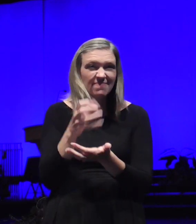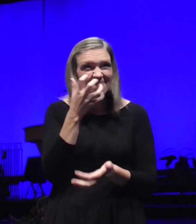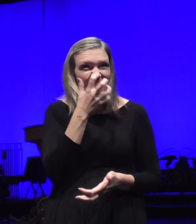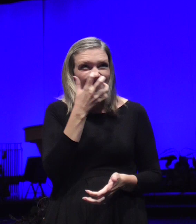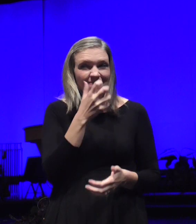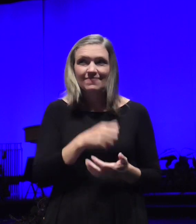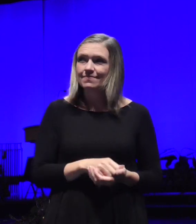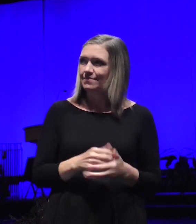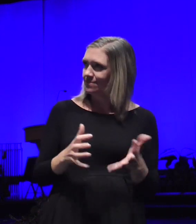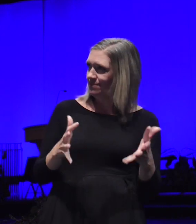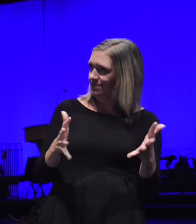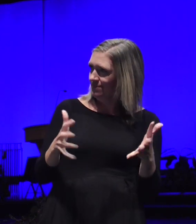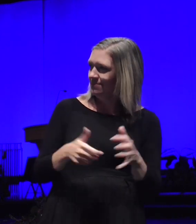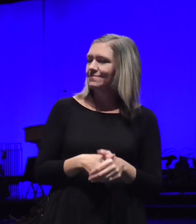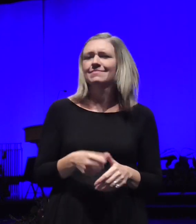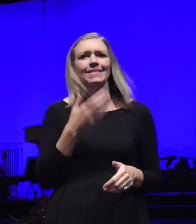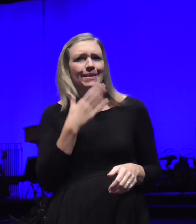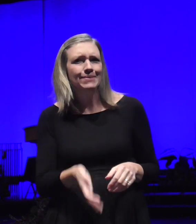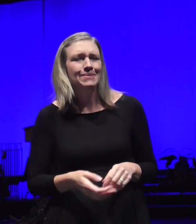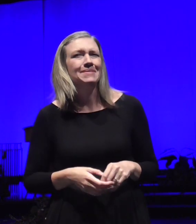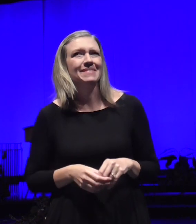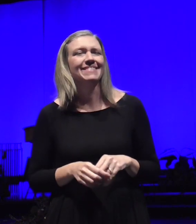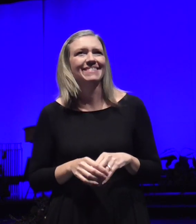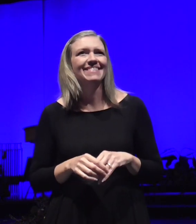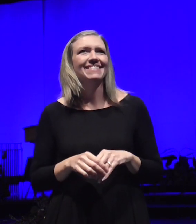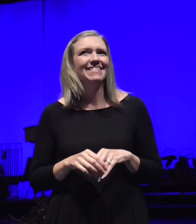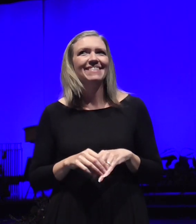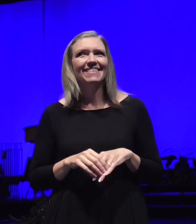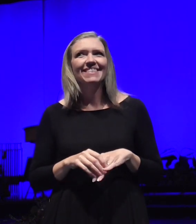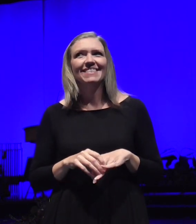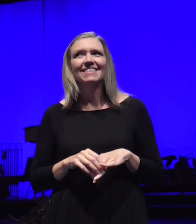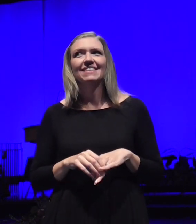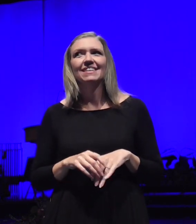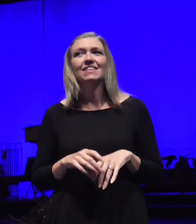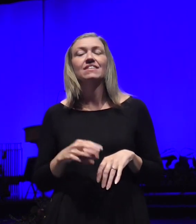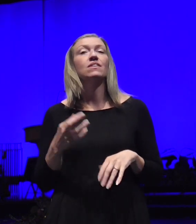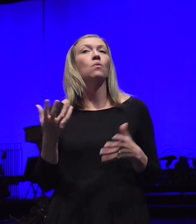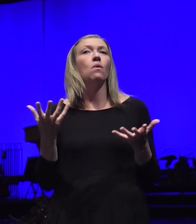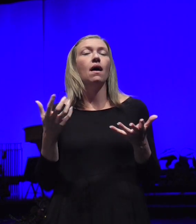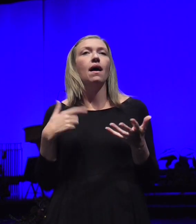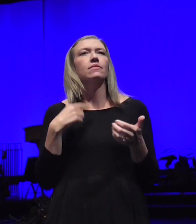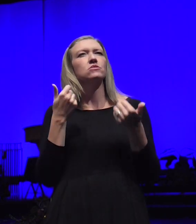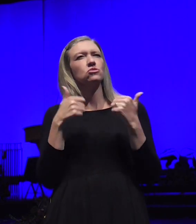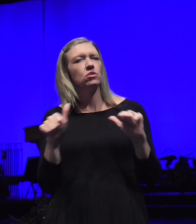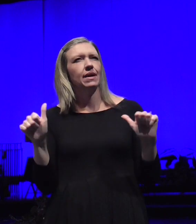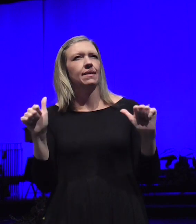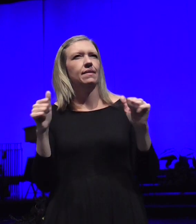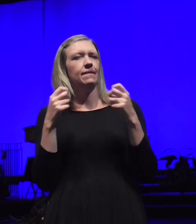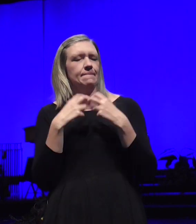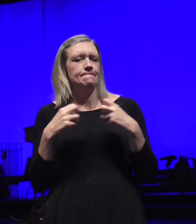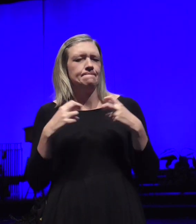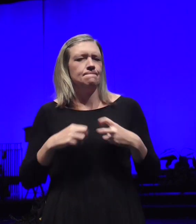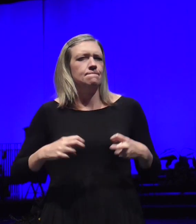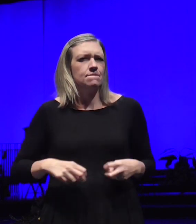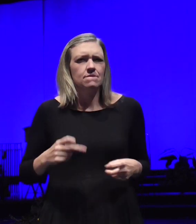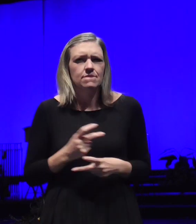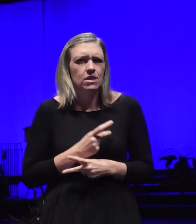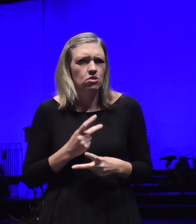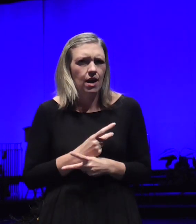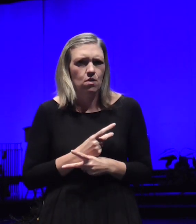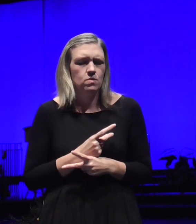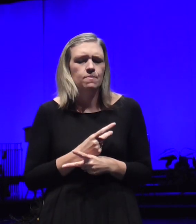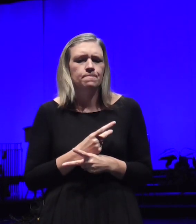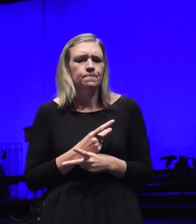And this is, thank you for that. And what I was trying to figure out was, how